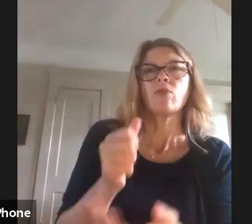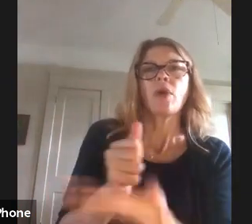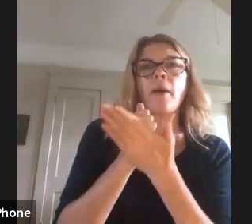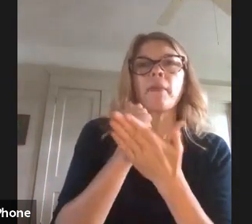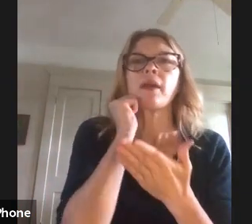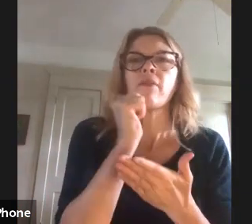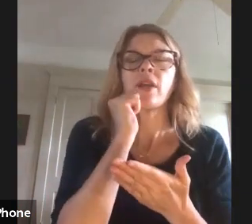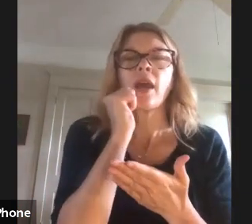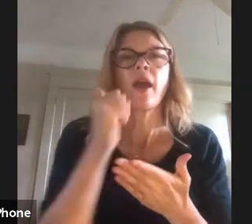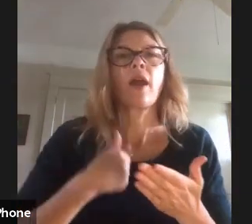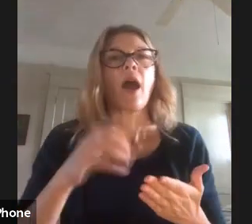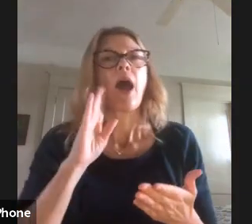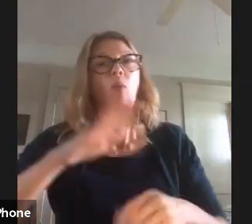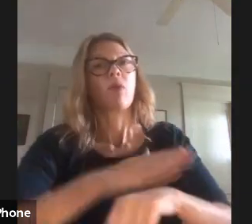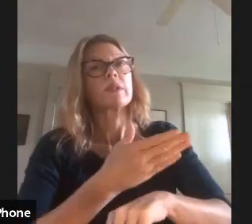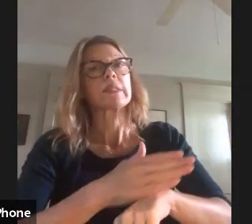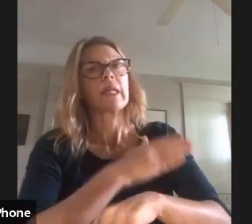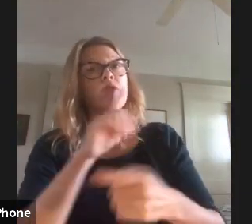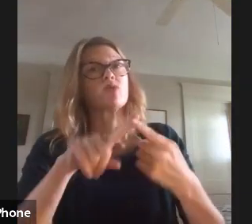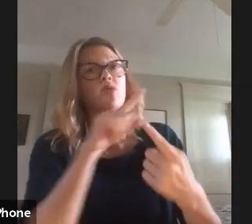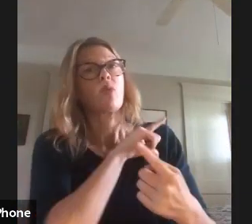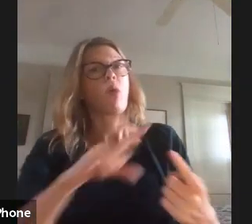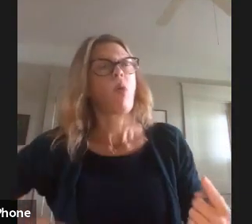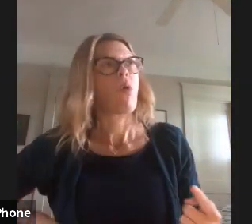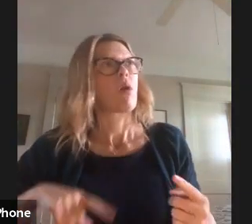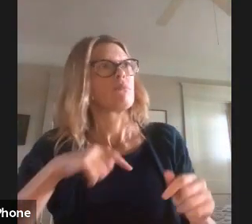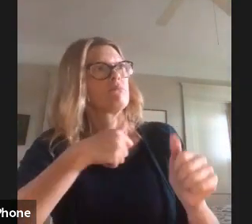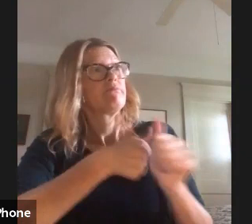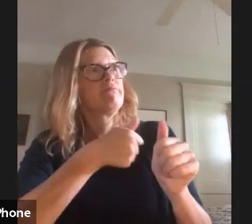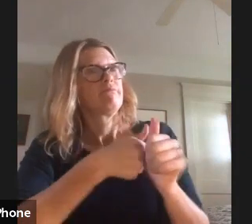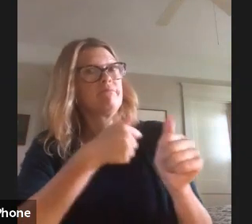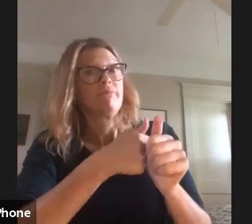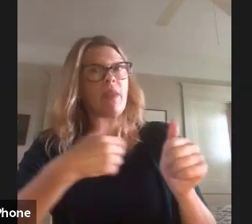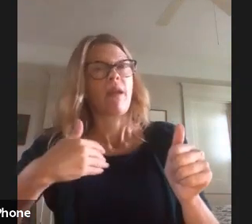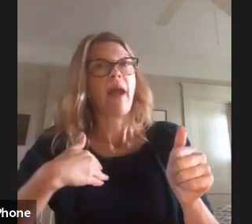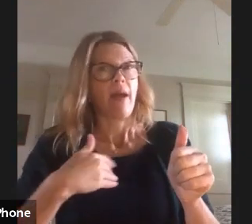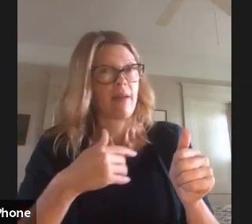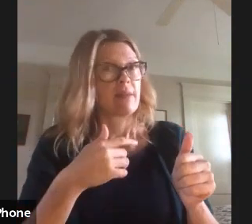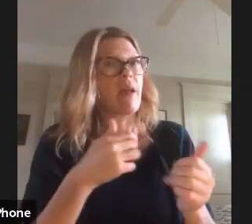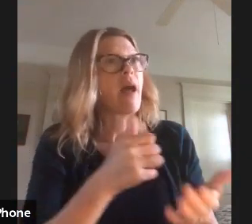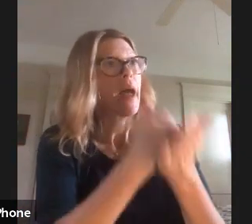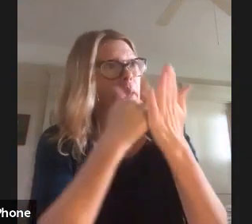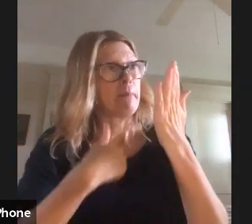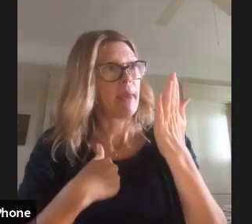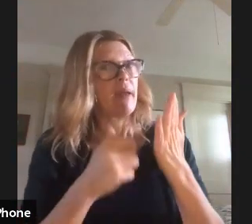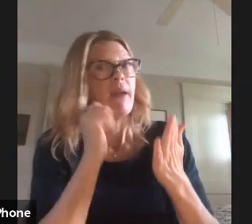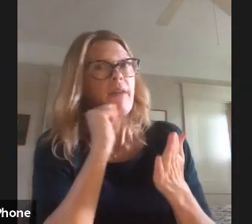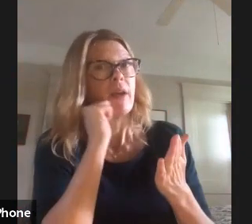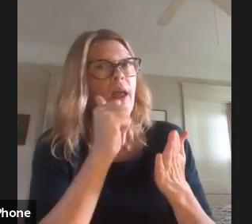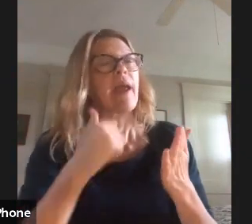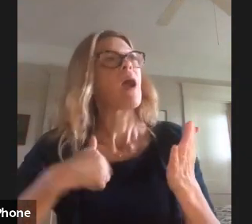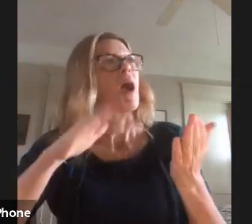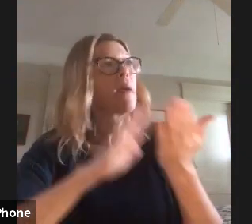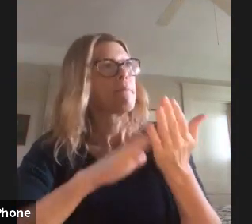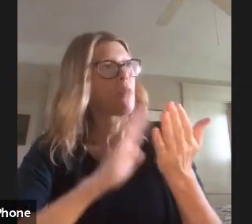I will sing to the Lord, for he has dealt with me richly. I will praise the name of the Lord